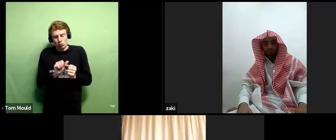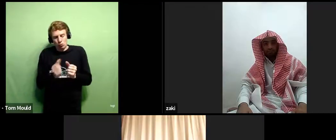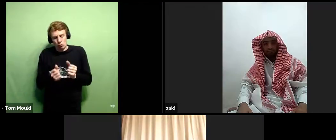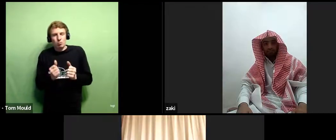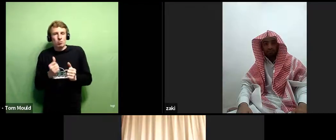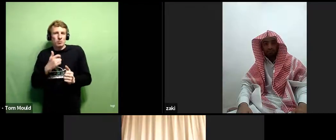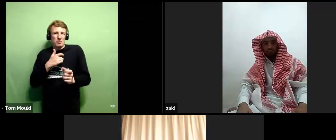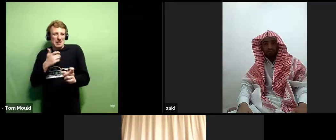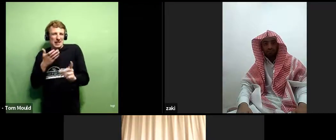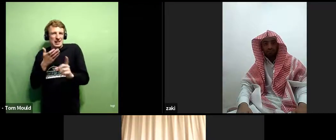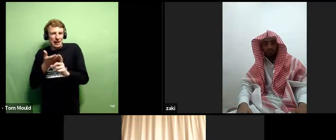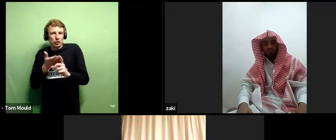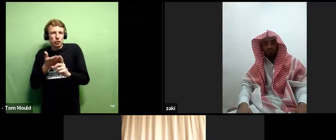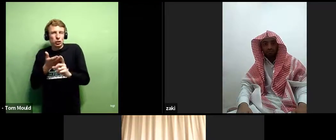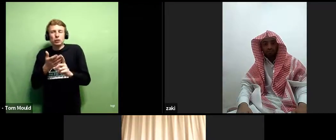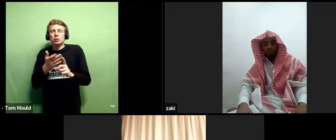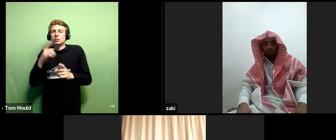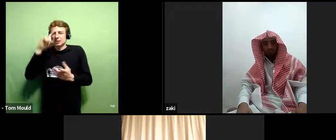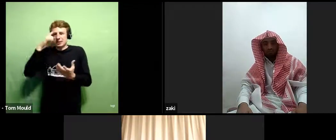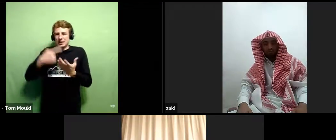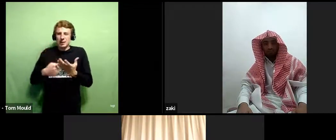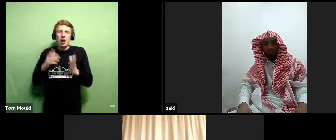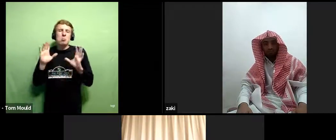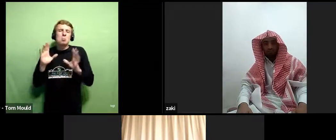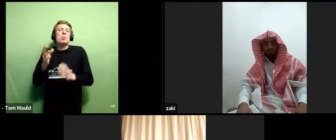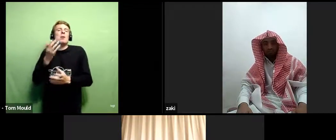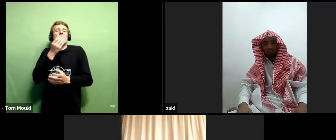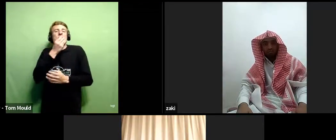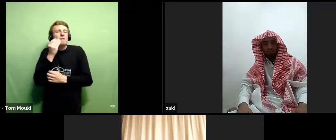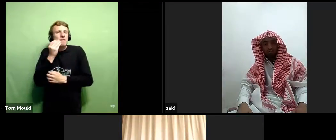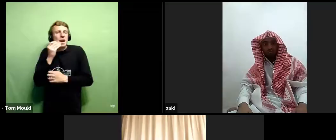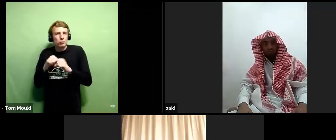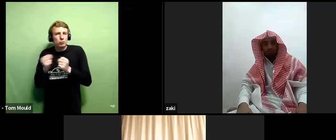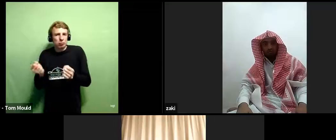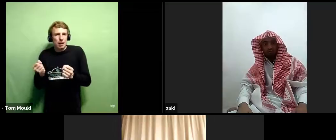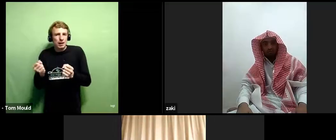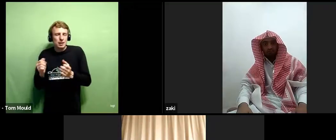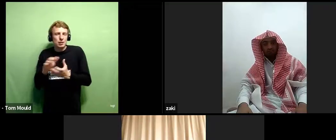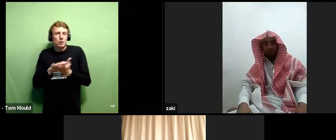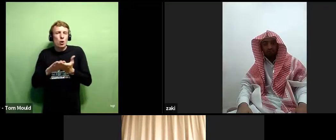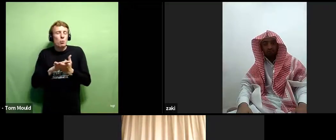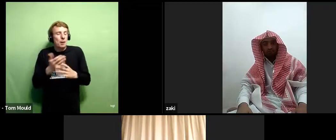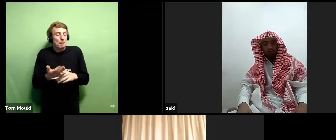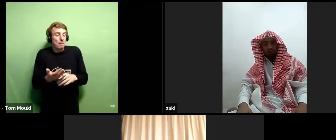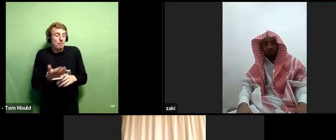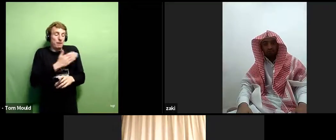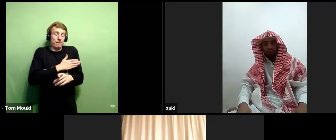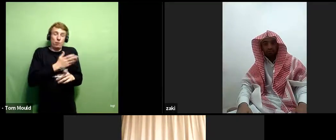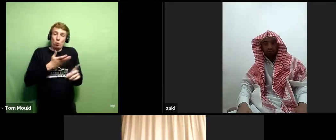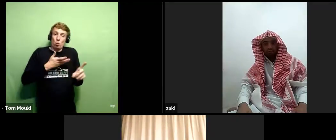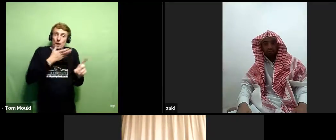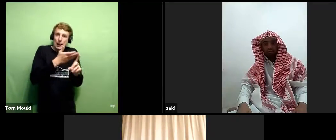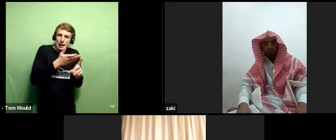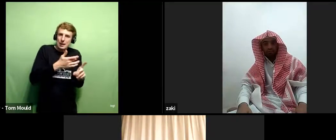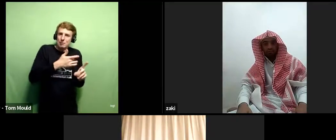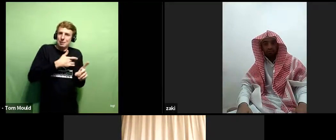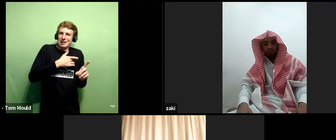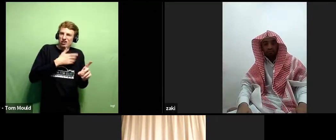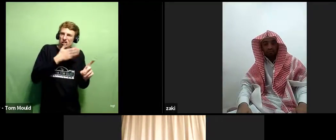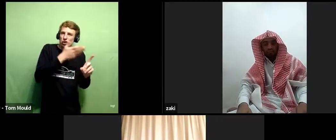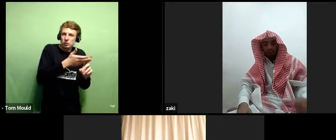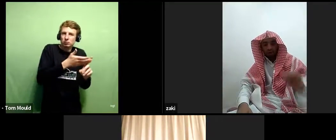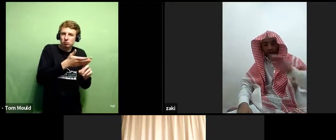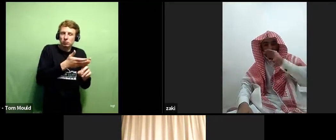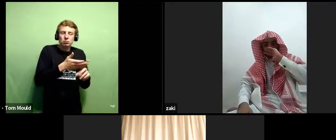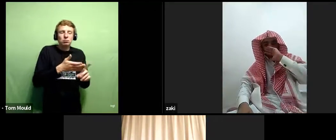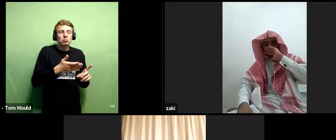it abrogates or it erases the previous intention that they had when they made the intention to fast Ramadan in